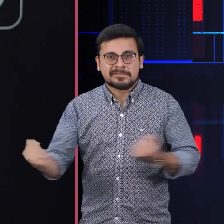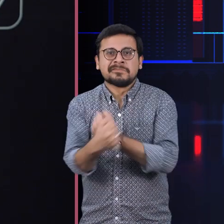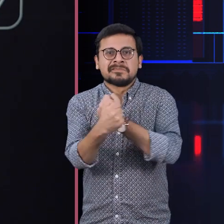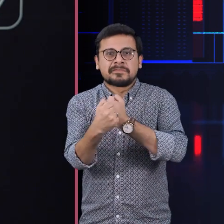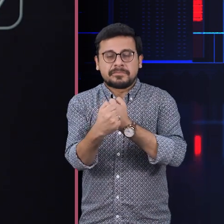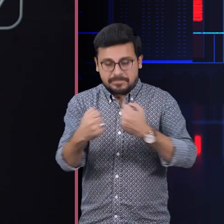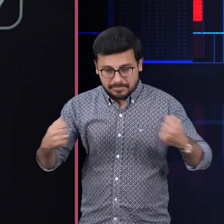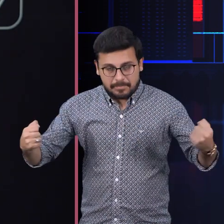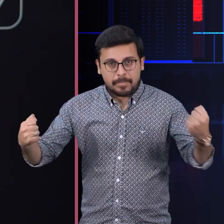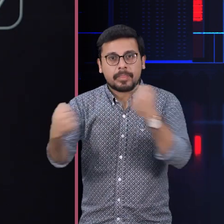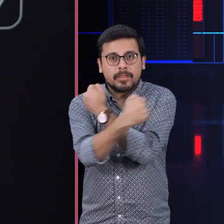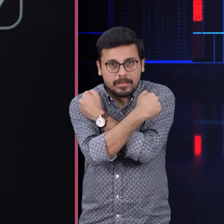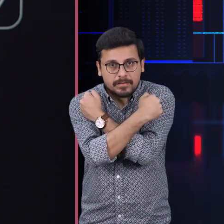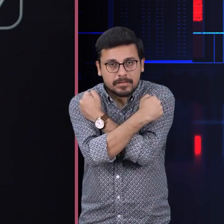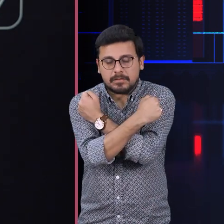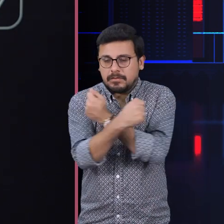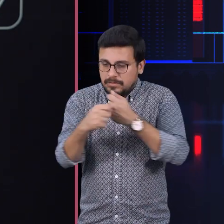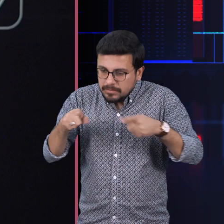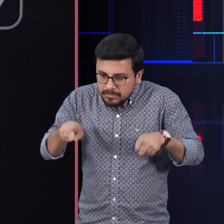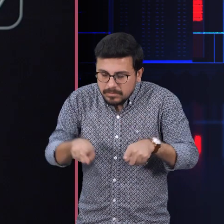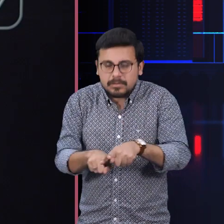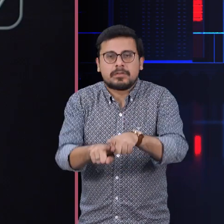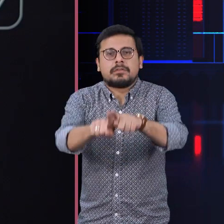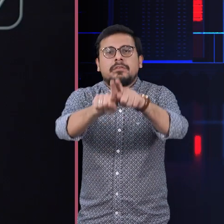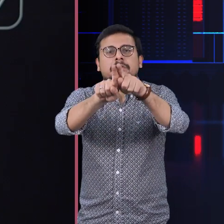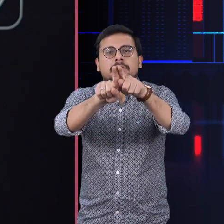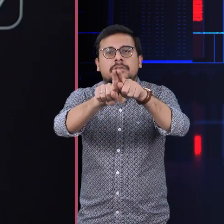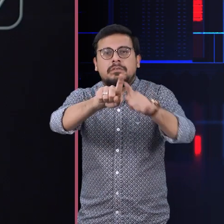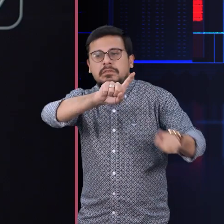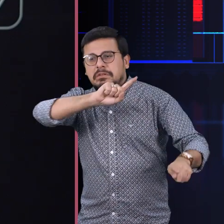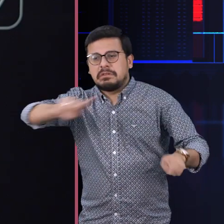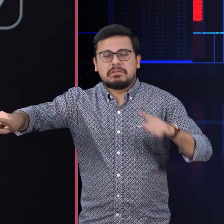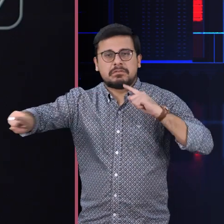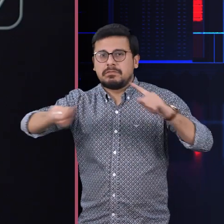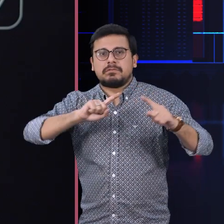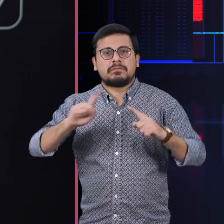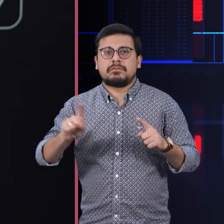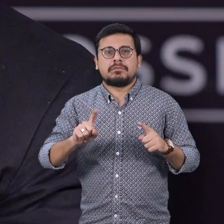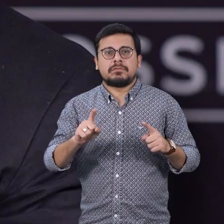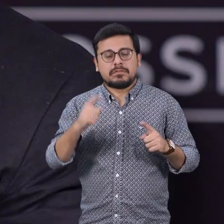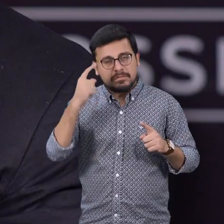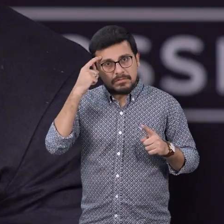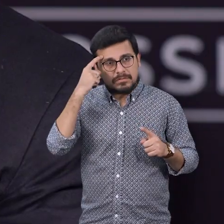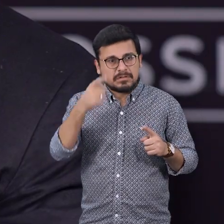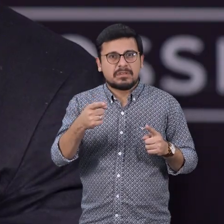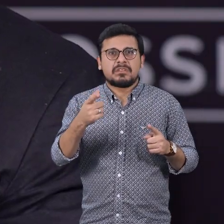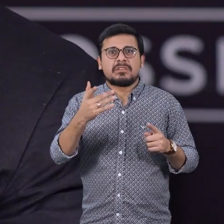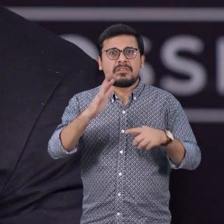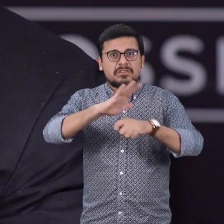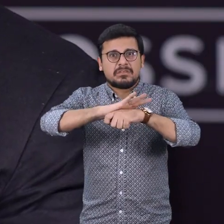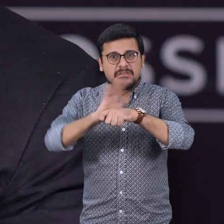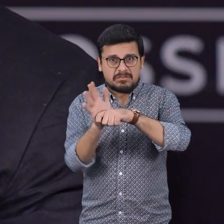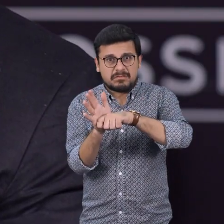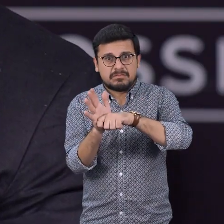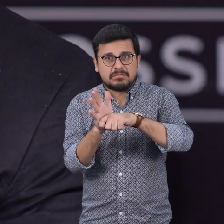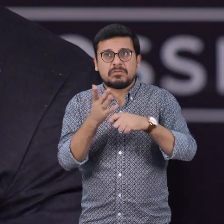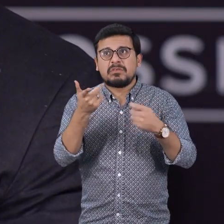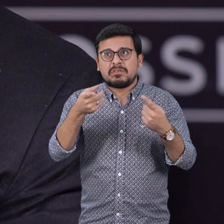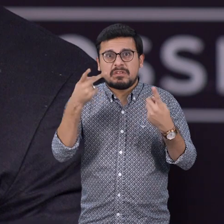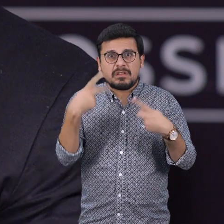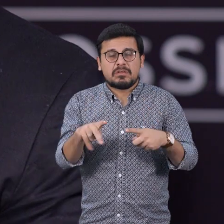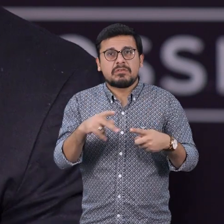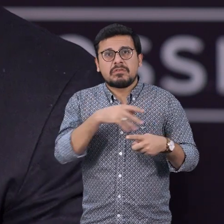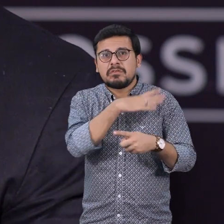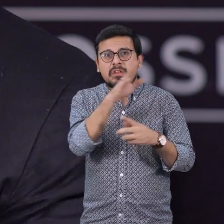competition. And I am a very, very firm believer of this concept. I practice these things in my